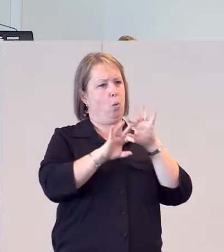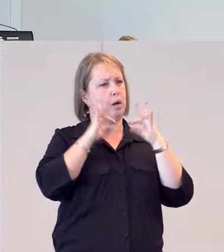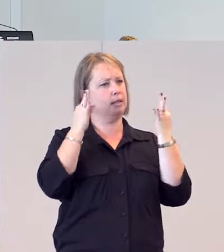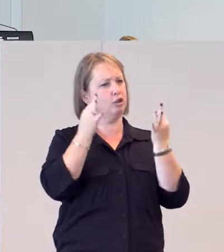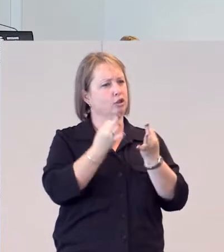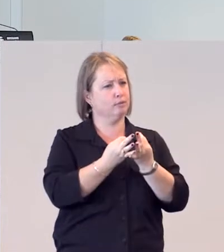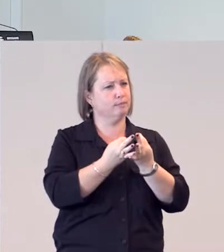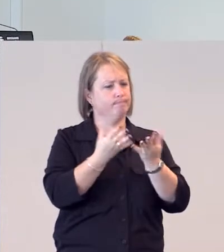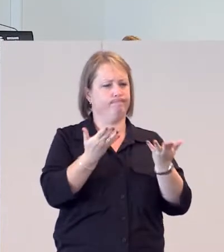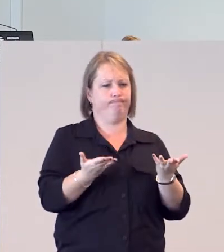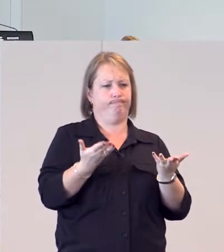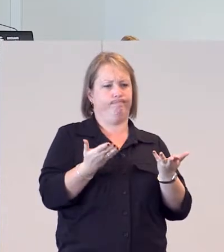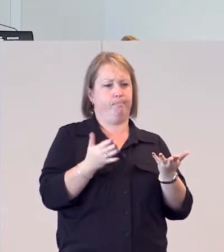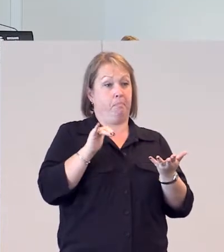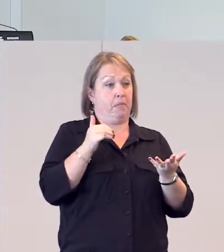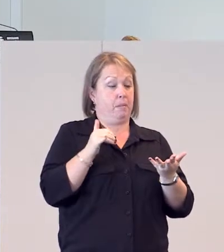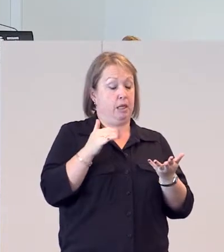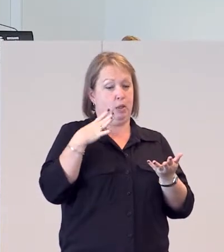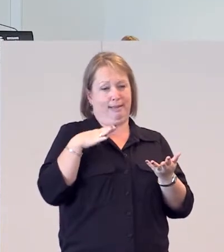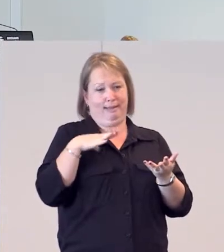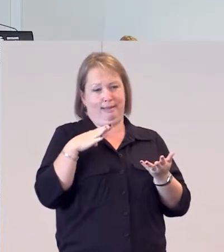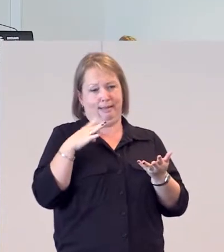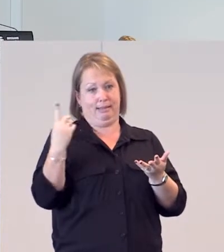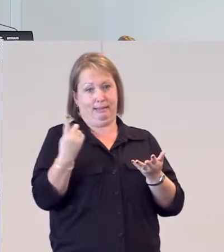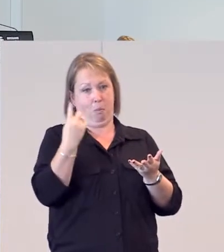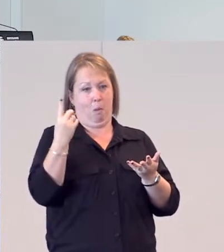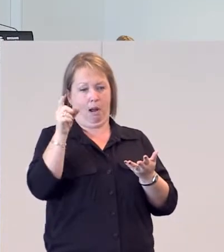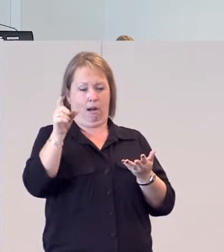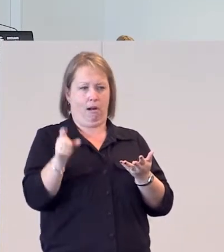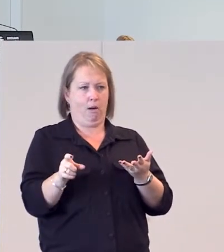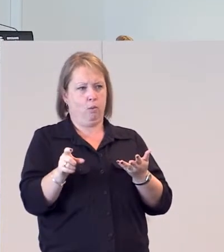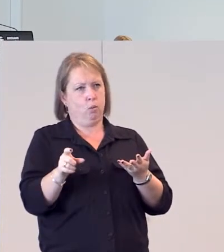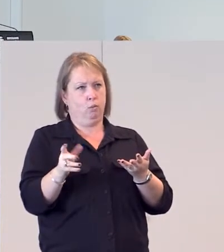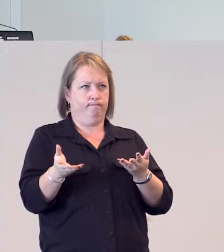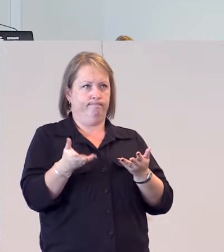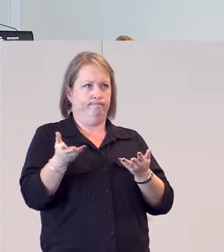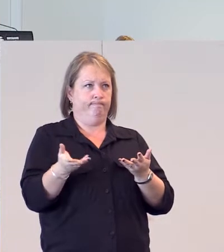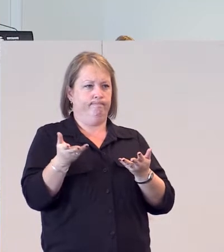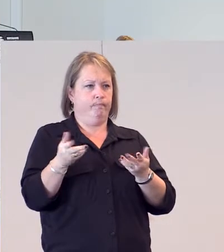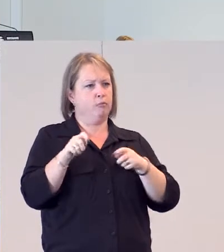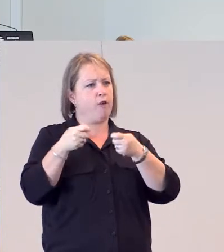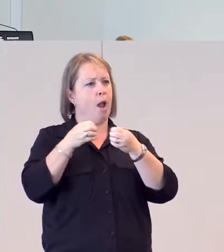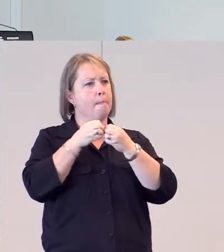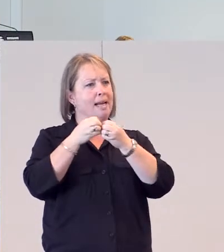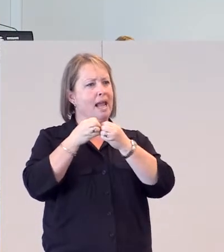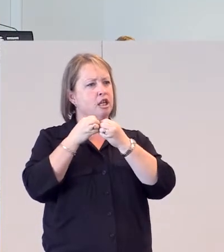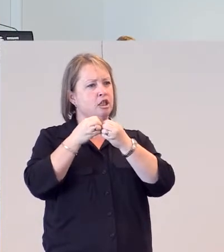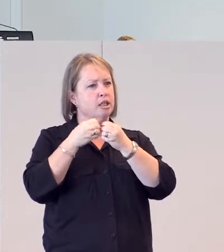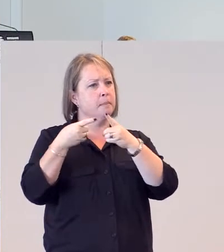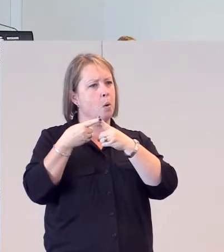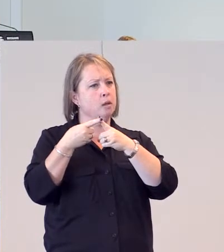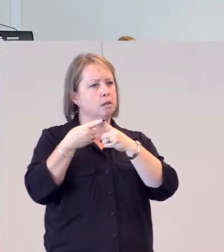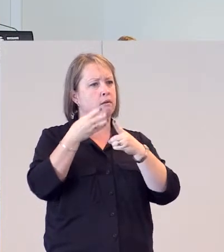organisation. Whether it's somebody to actually to provide that mediation point between